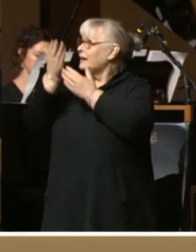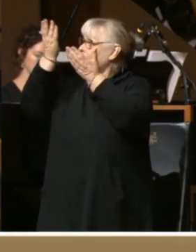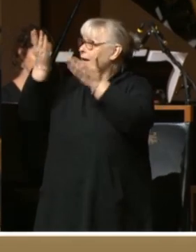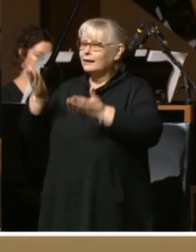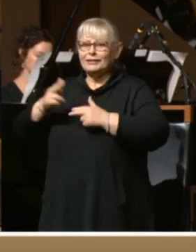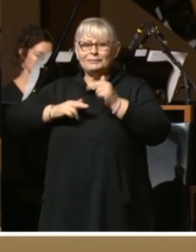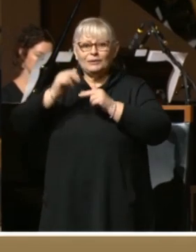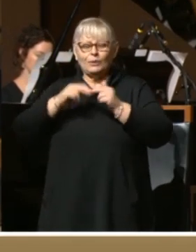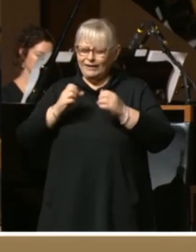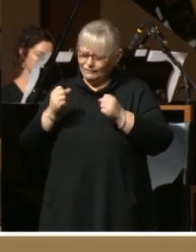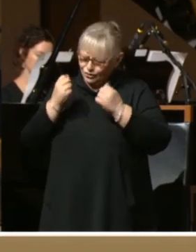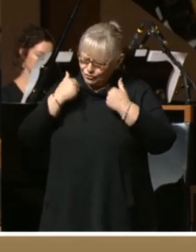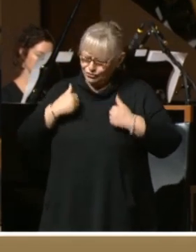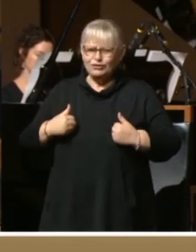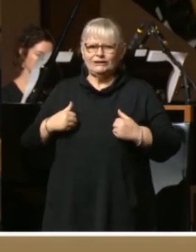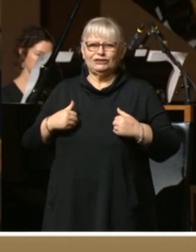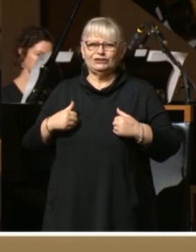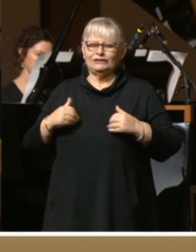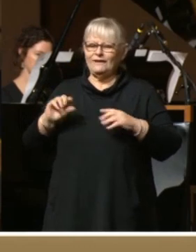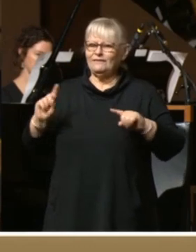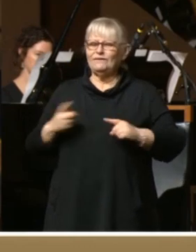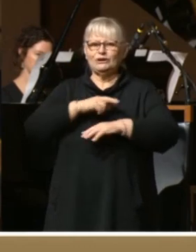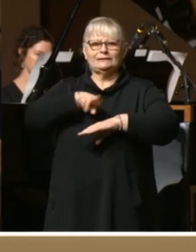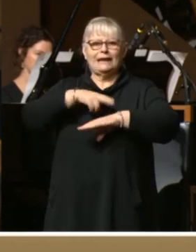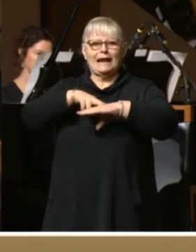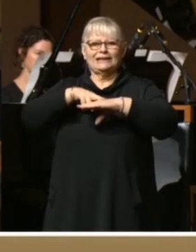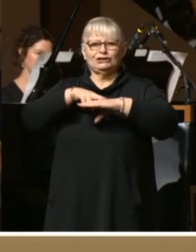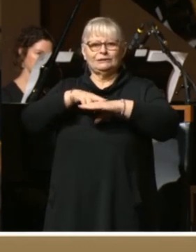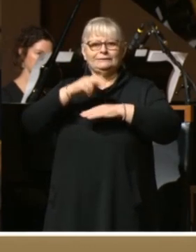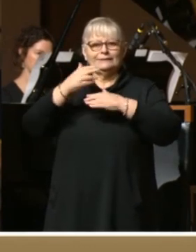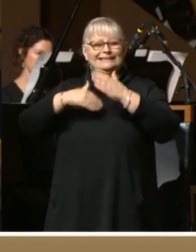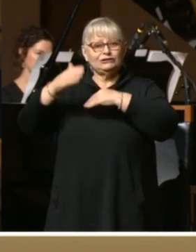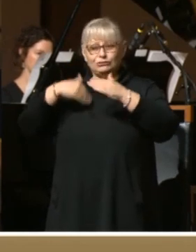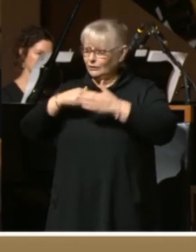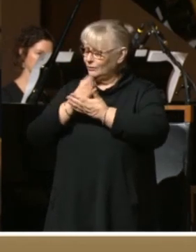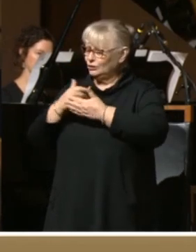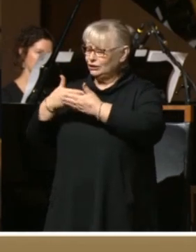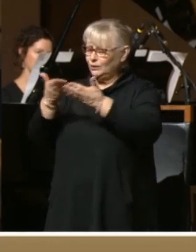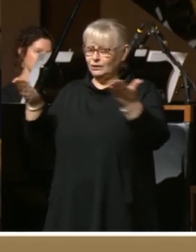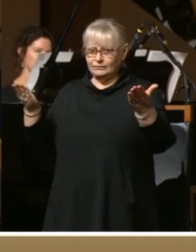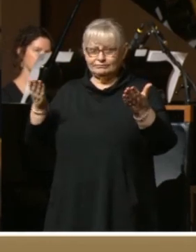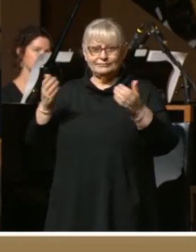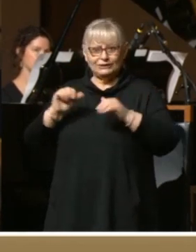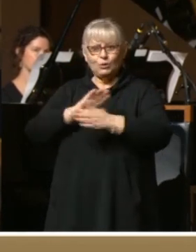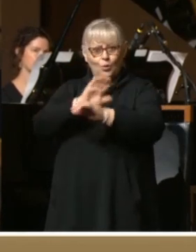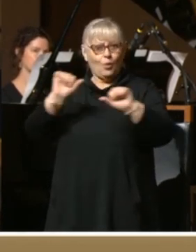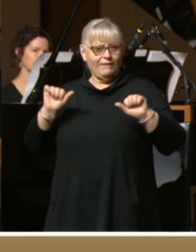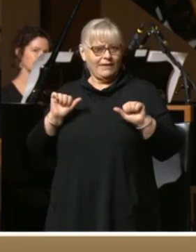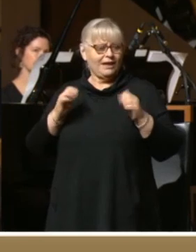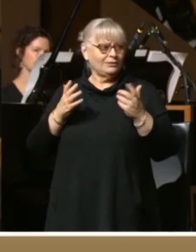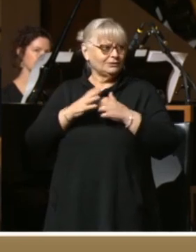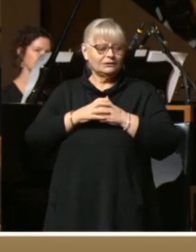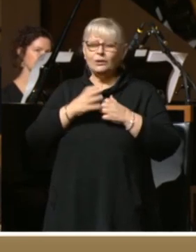place there's a rich, powerful, compelling First Nation history, which is now a shared history that belongs to all of us. We all